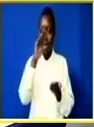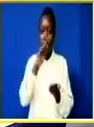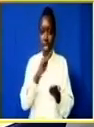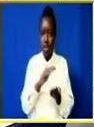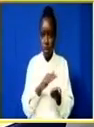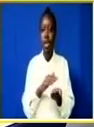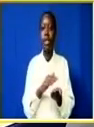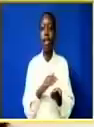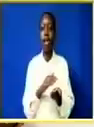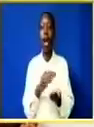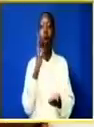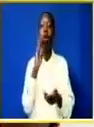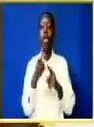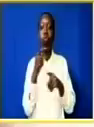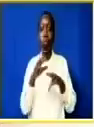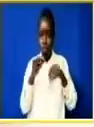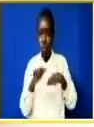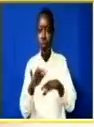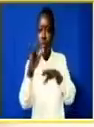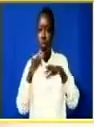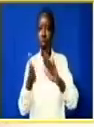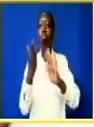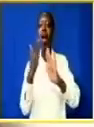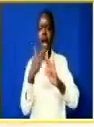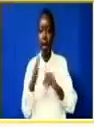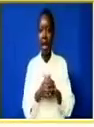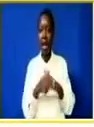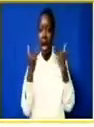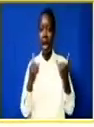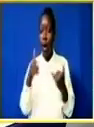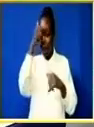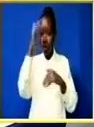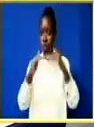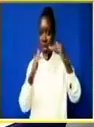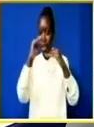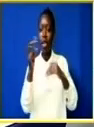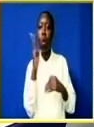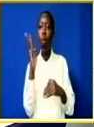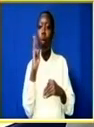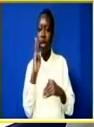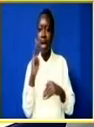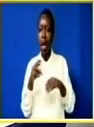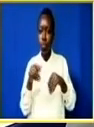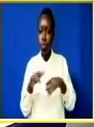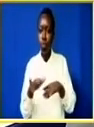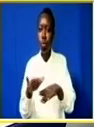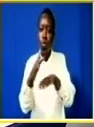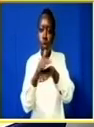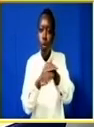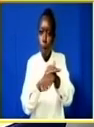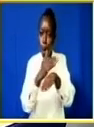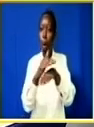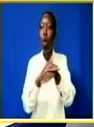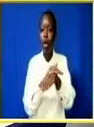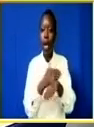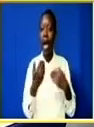speed at which the water is flowing. Okay. And this method, you can plant anything. Mm. There are